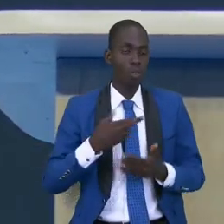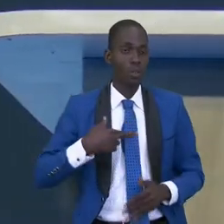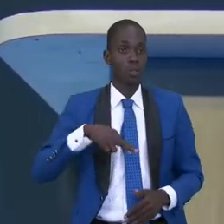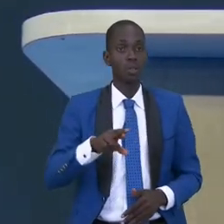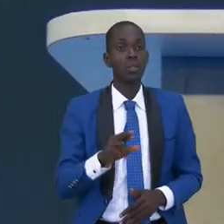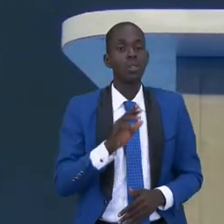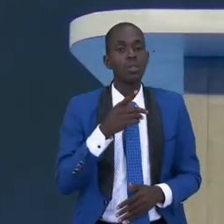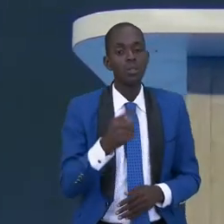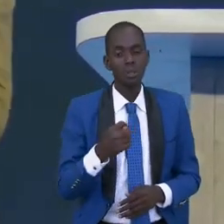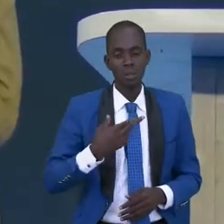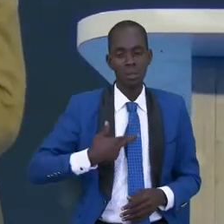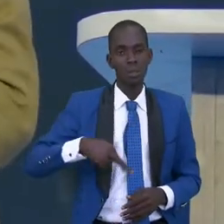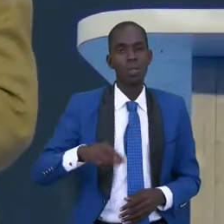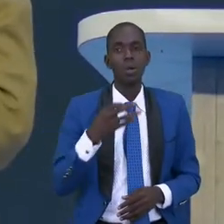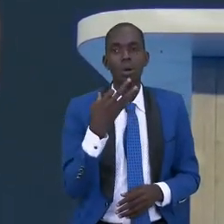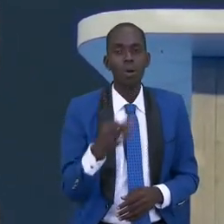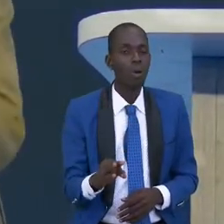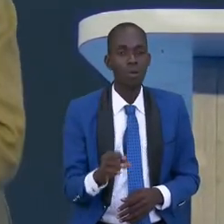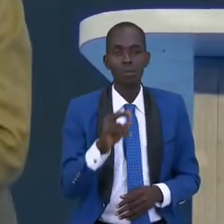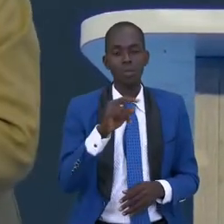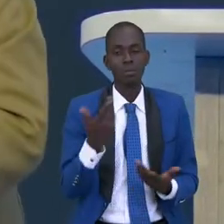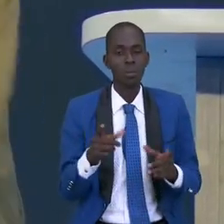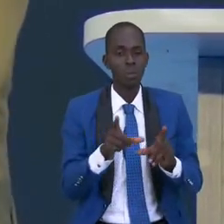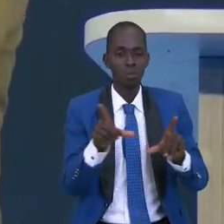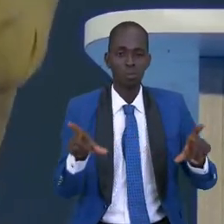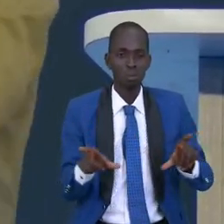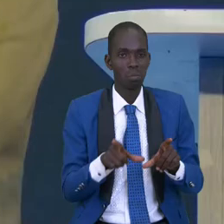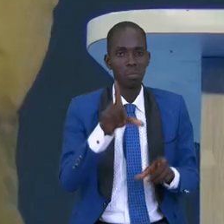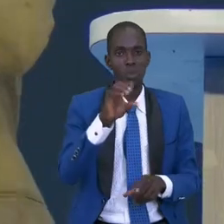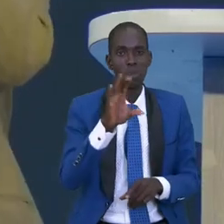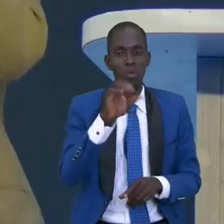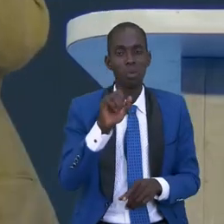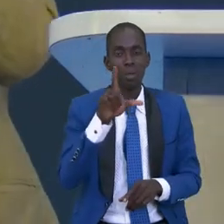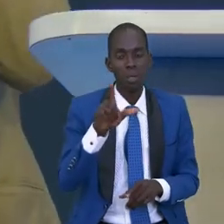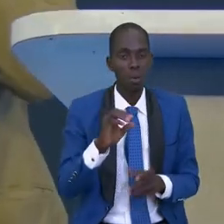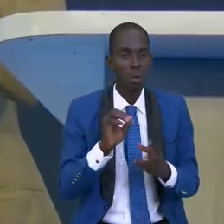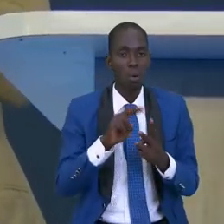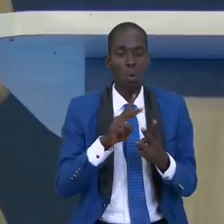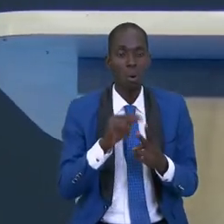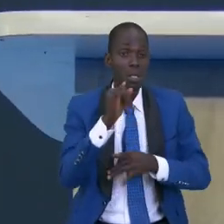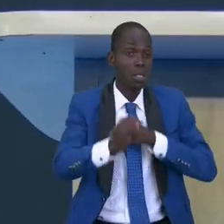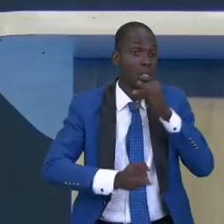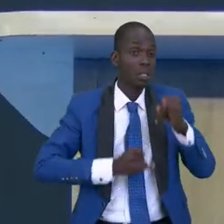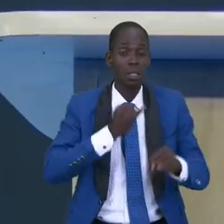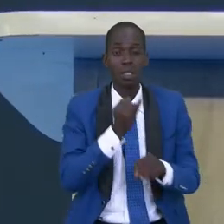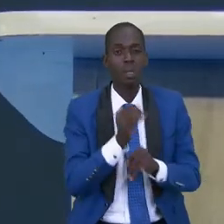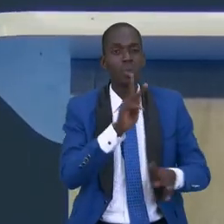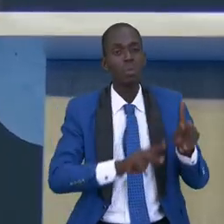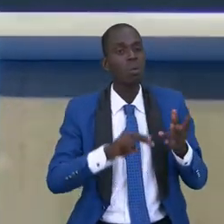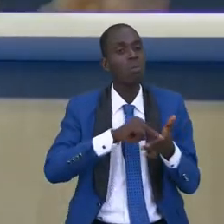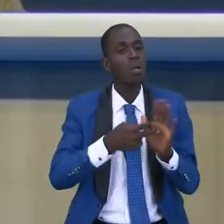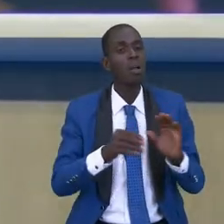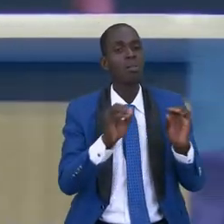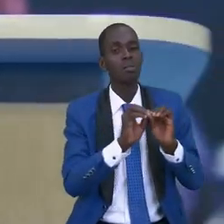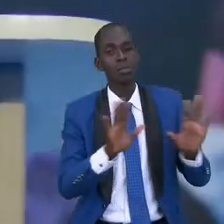religion of native people, local people, international people, amounts to nothing when